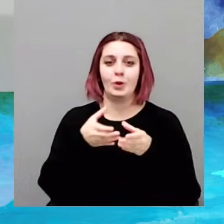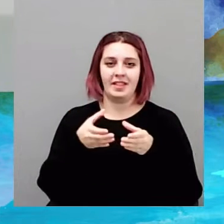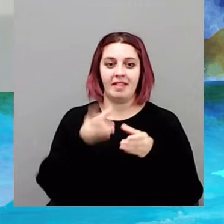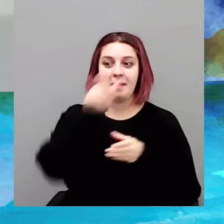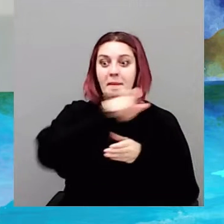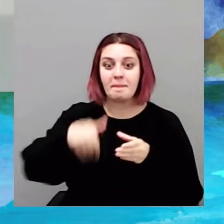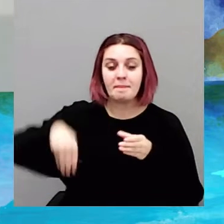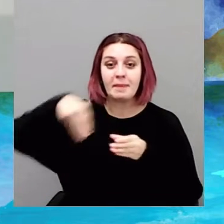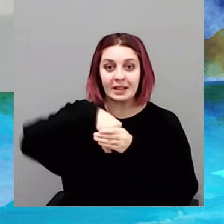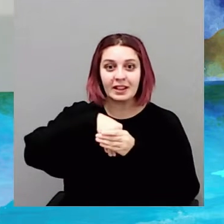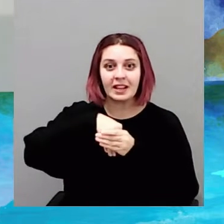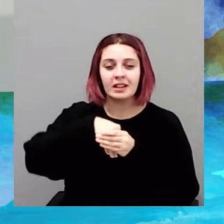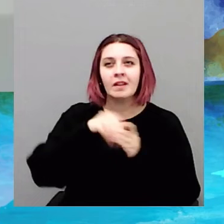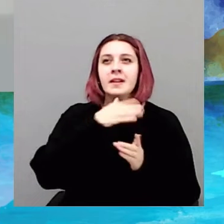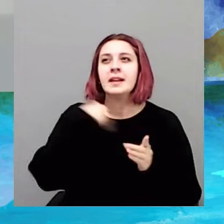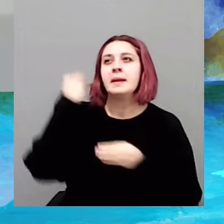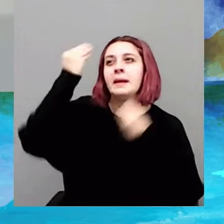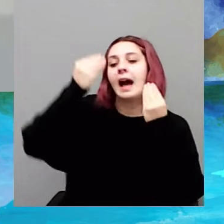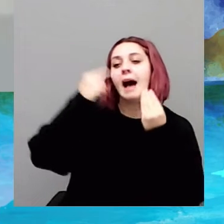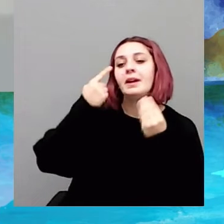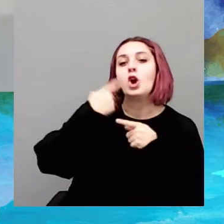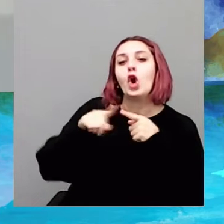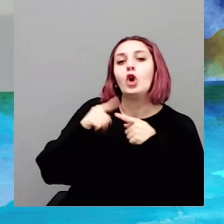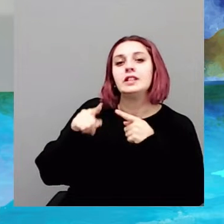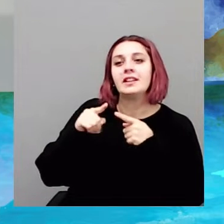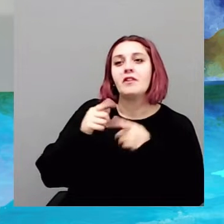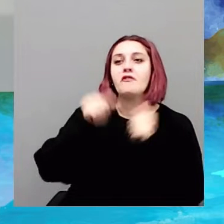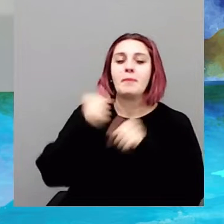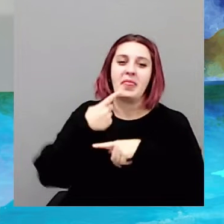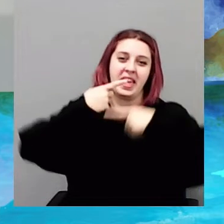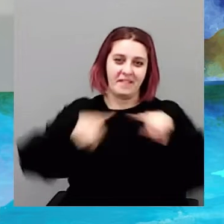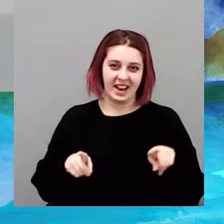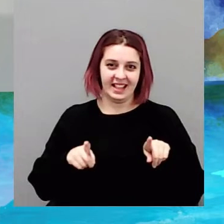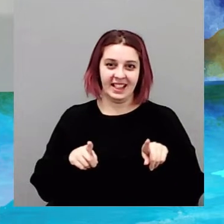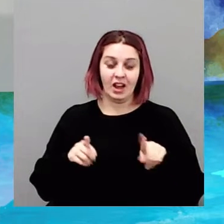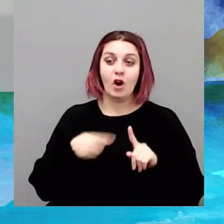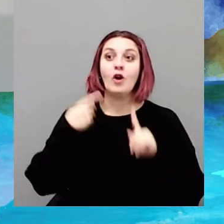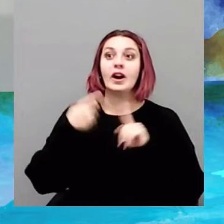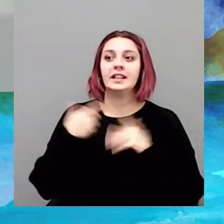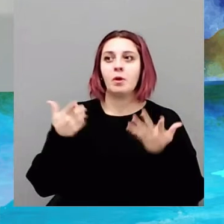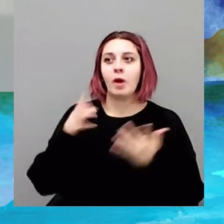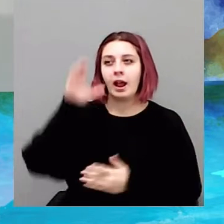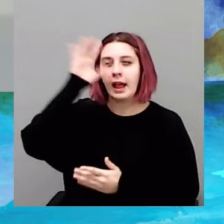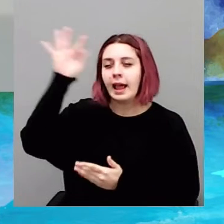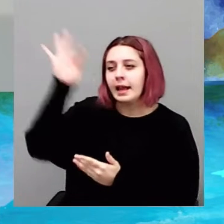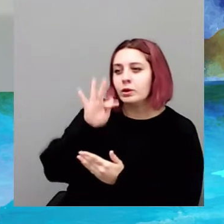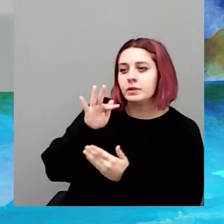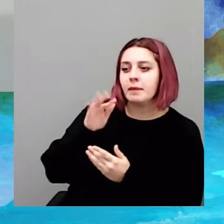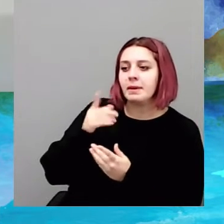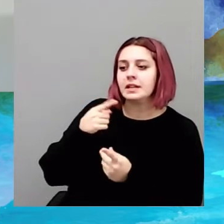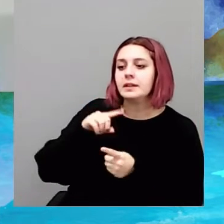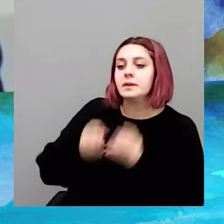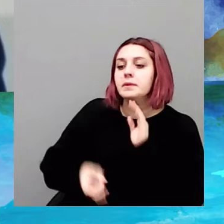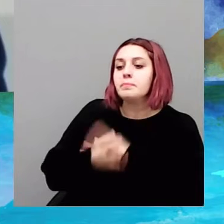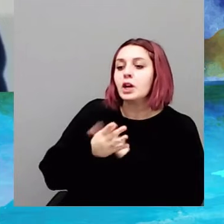formed a community of people that wanted to think of how to do things in a different way. And this gave rise to the